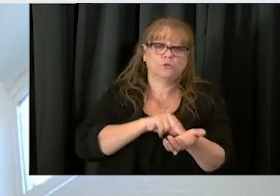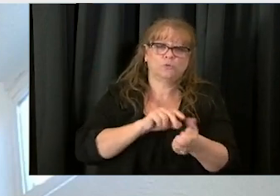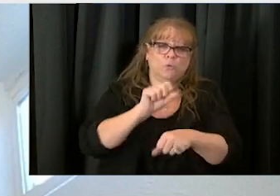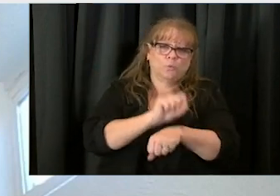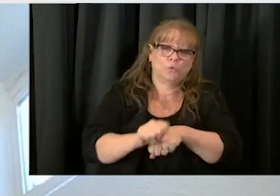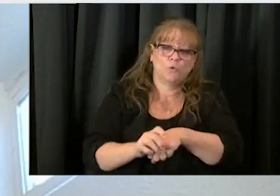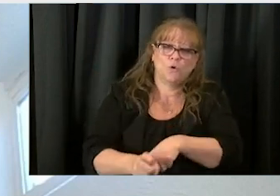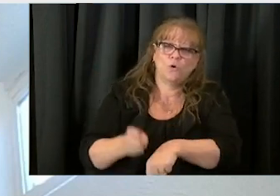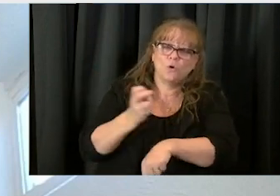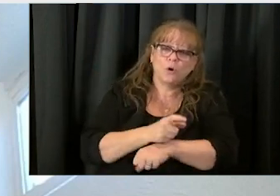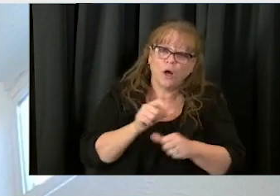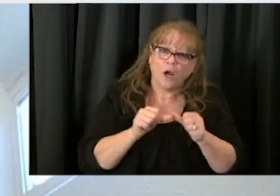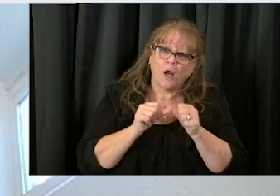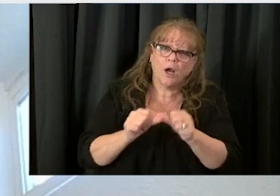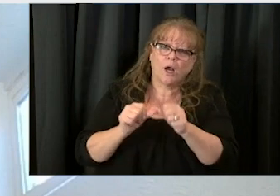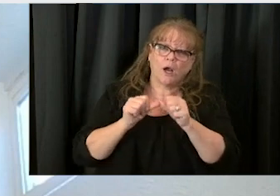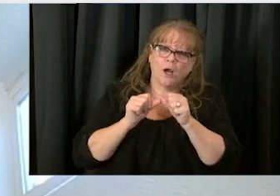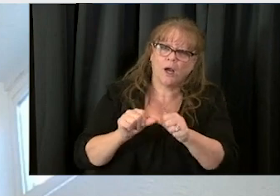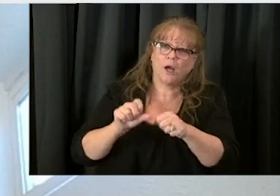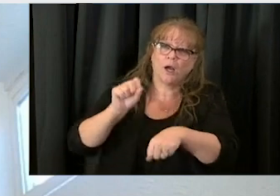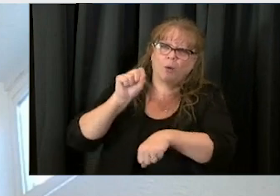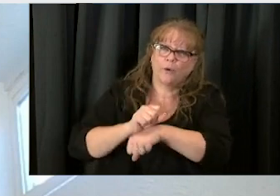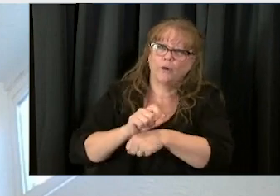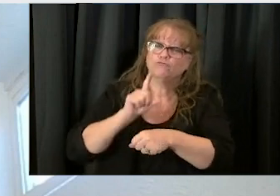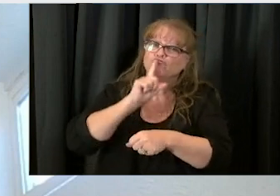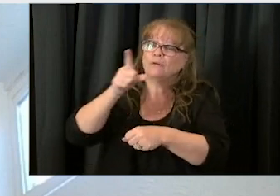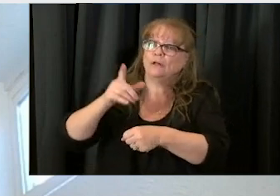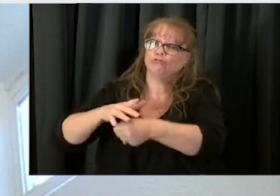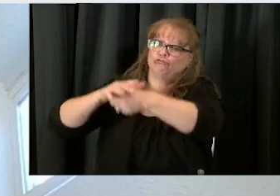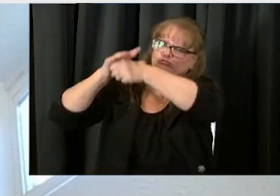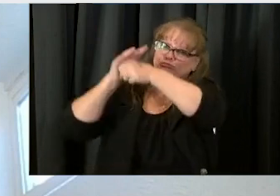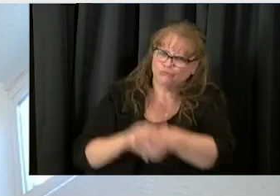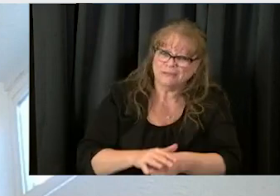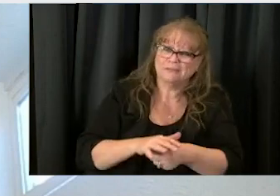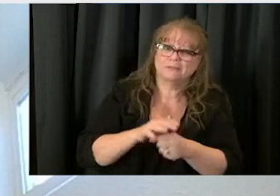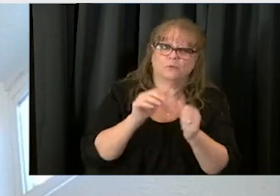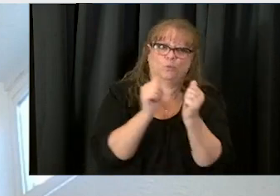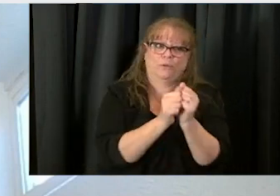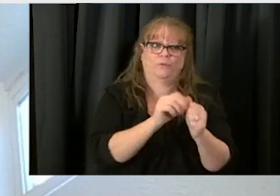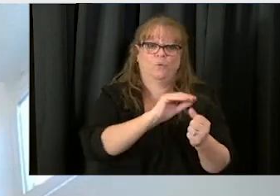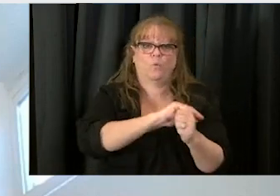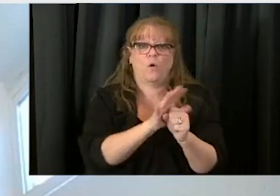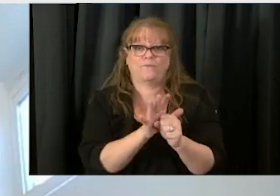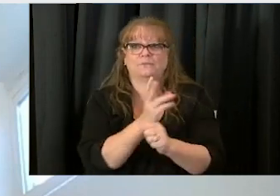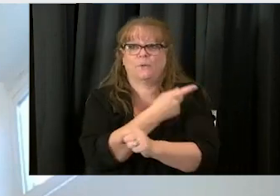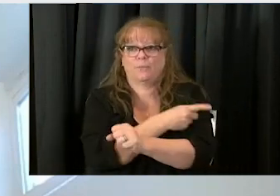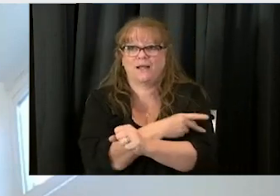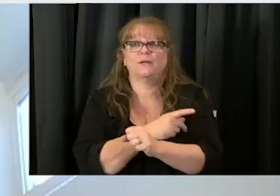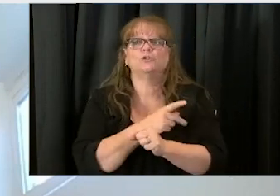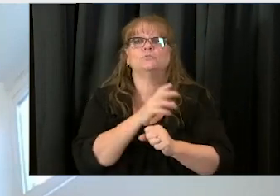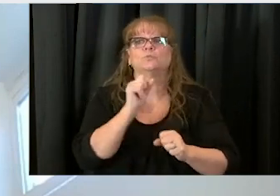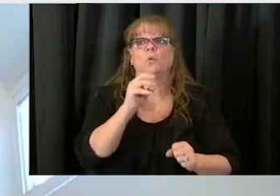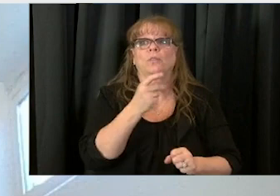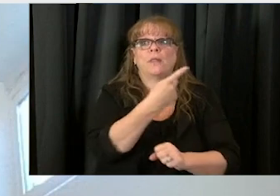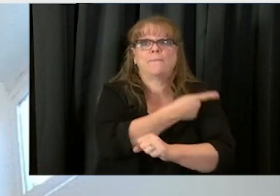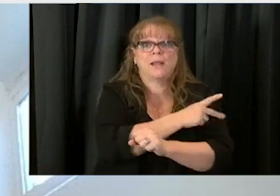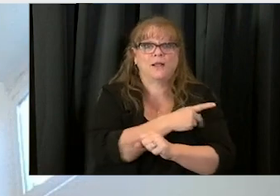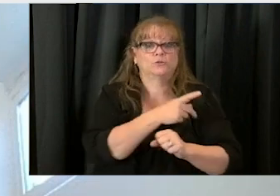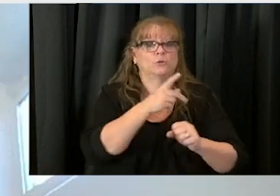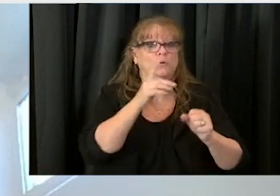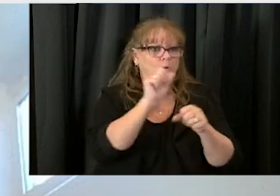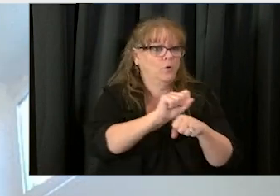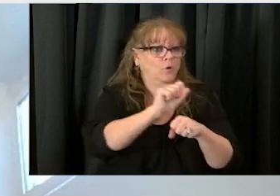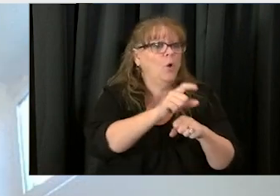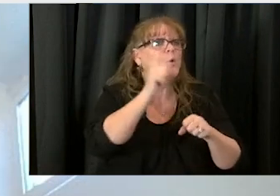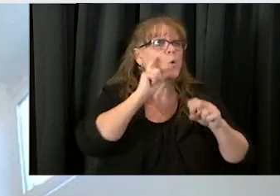down significantly since our peak on December 1st, and we continue to evaluate things. But right now, we do have a good amount